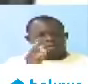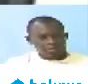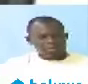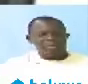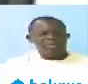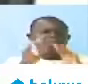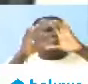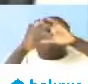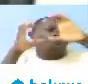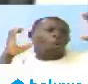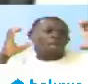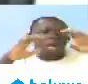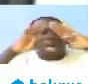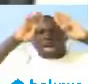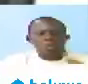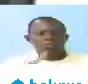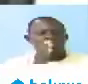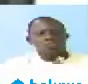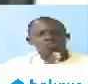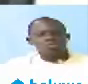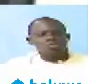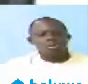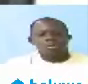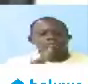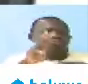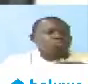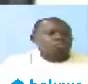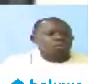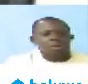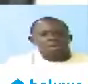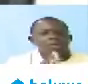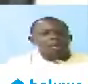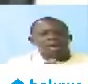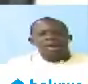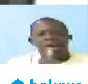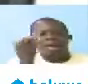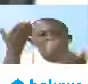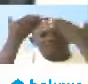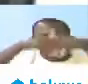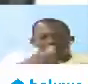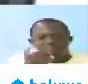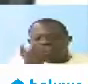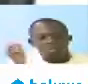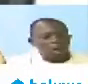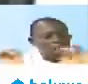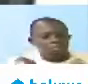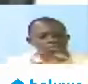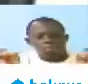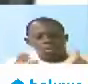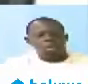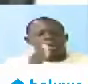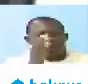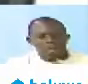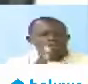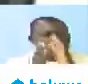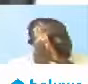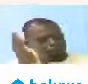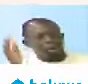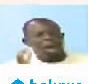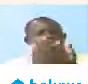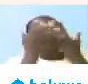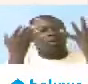into a hall. So mansi man. And made to spend the night there, but we didn't even have dinner. And that's all I know. How many of